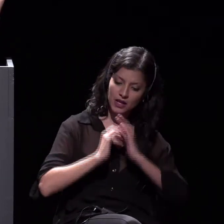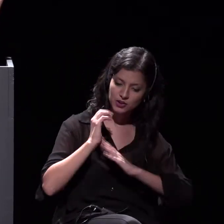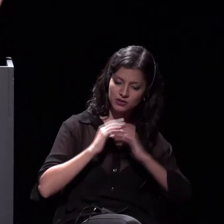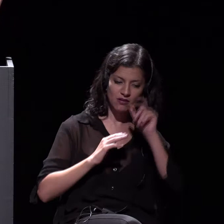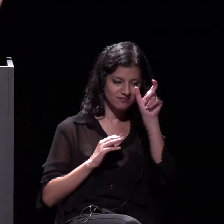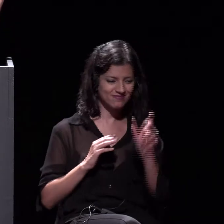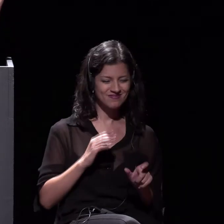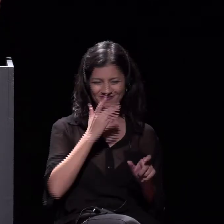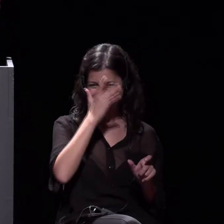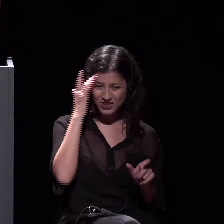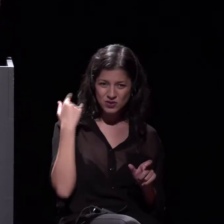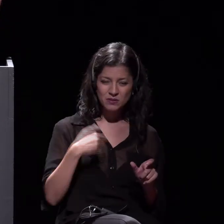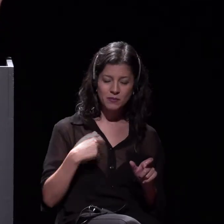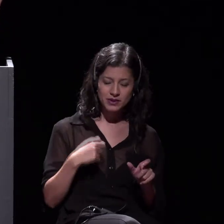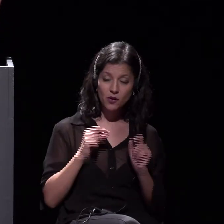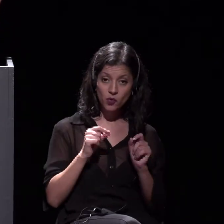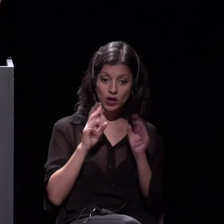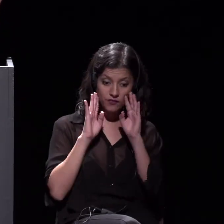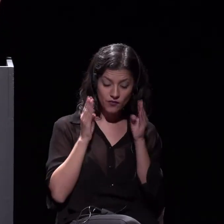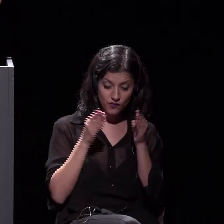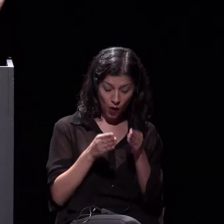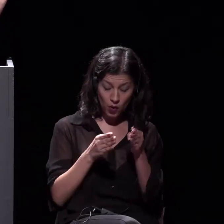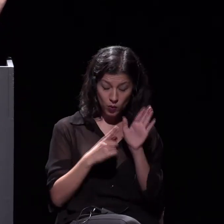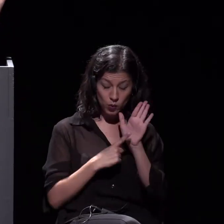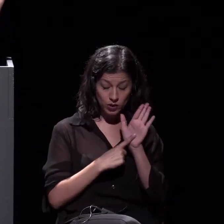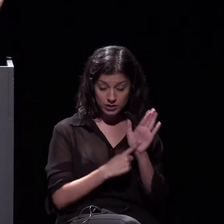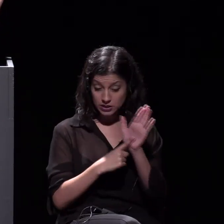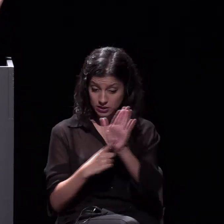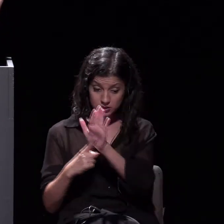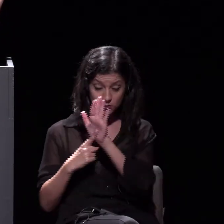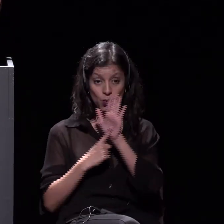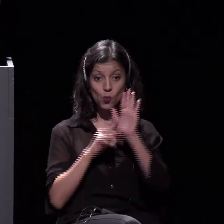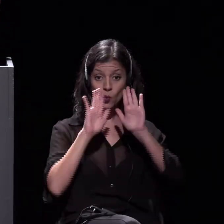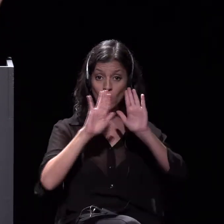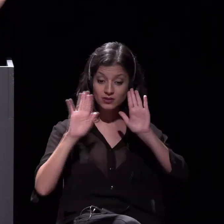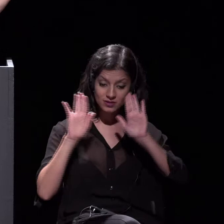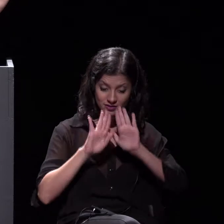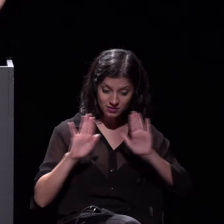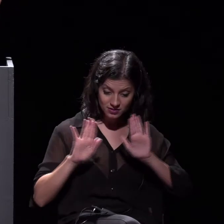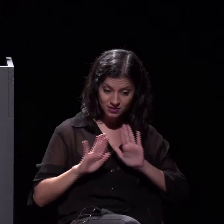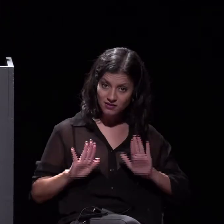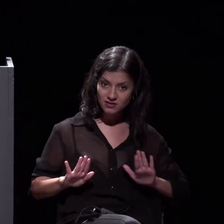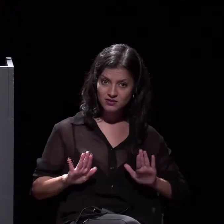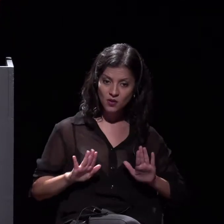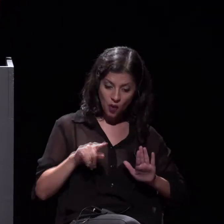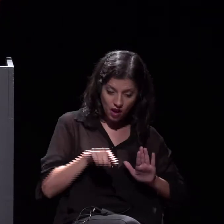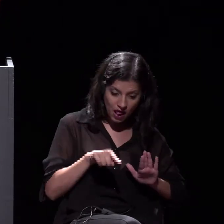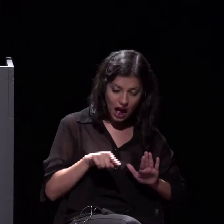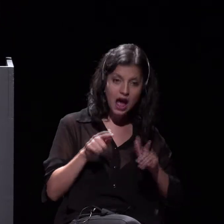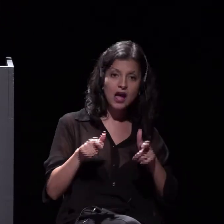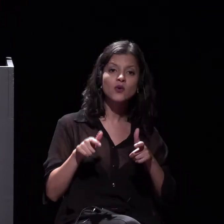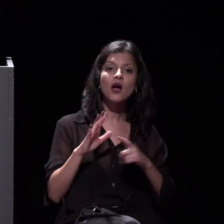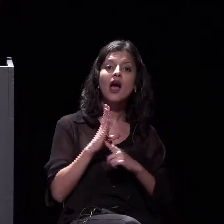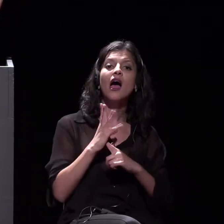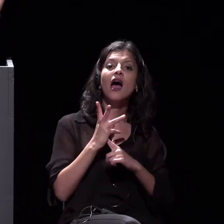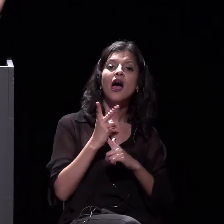the exhibition as a kind of meta-artistic arena, where, perhaps questions of aesthetics can come